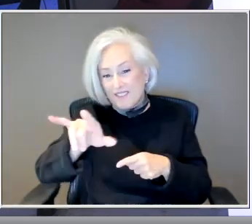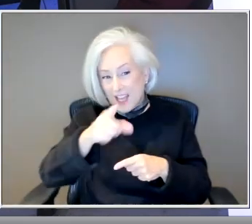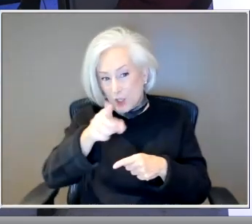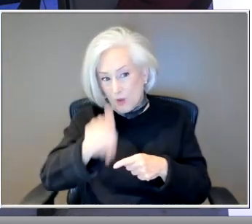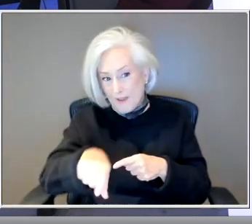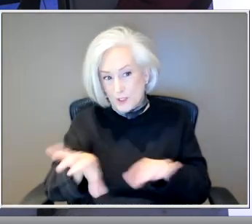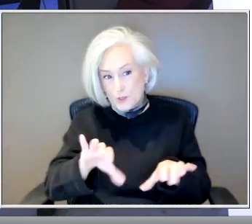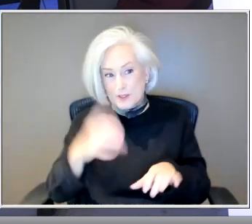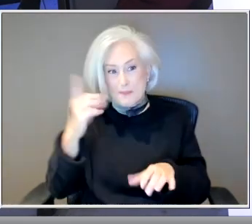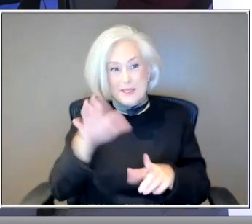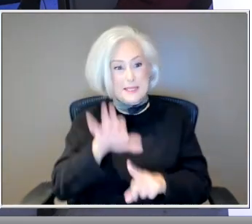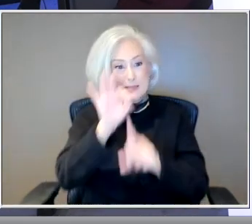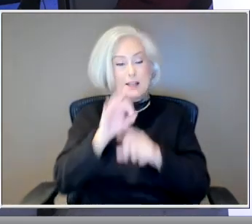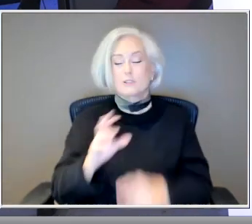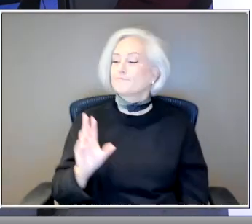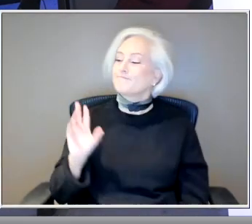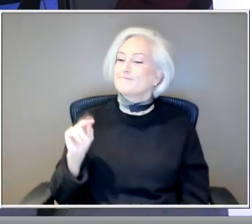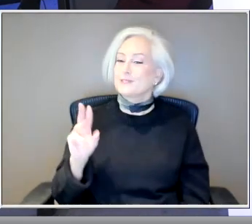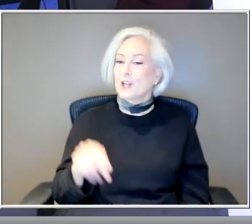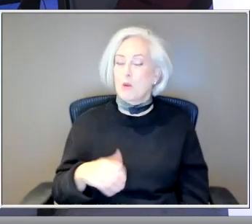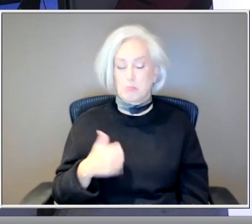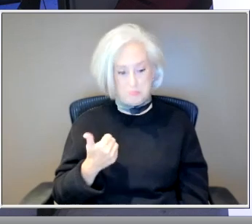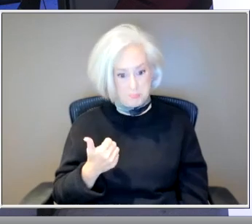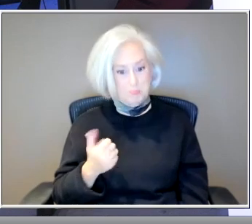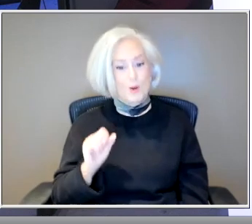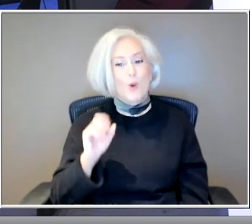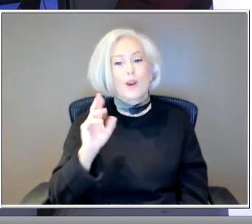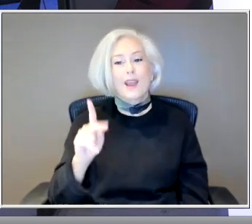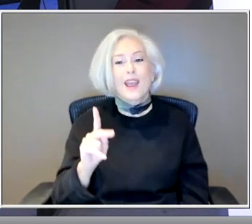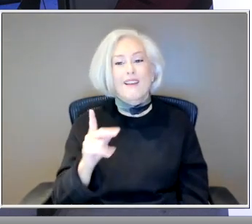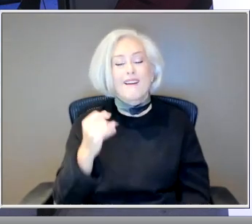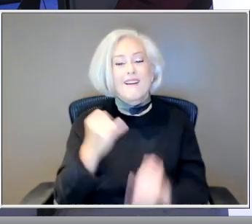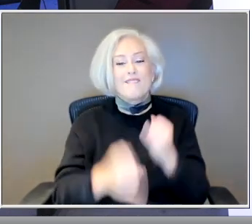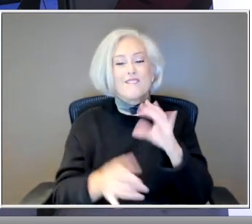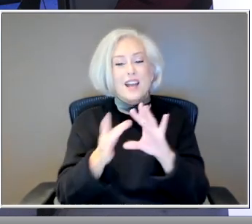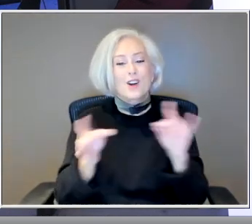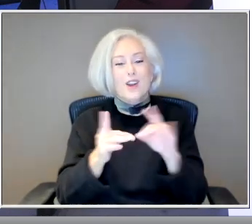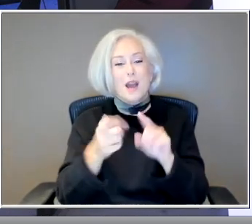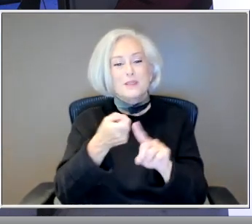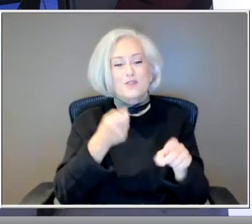Nope. I don't. All good. Okay. Final thoughts from our guests. We just